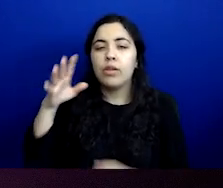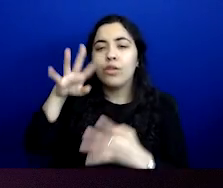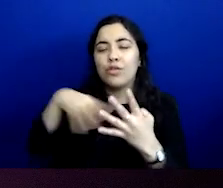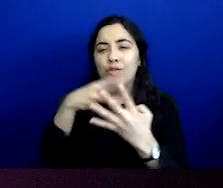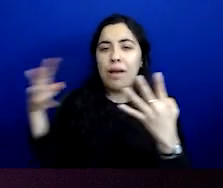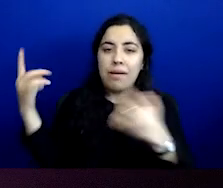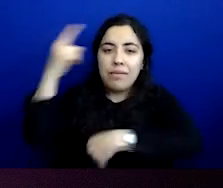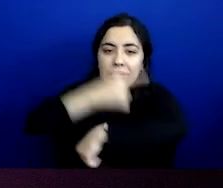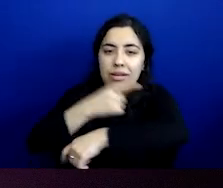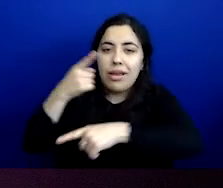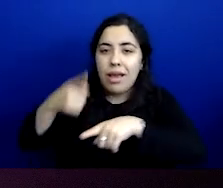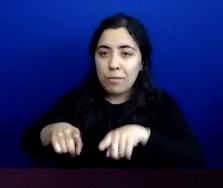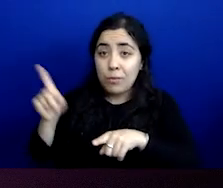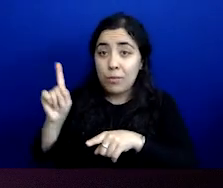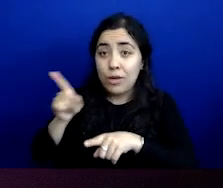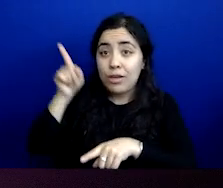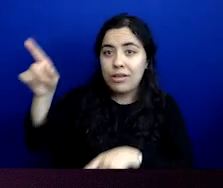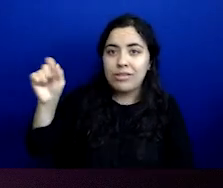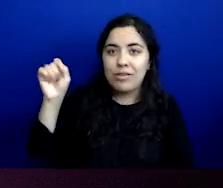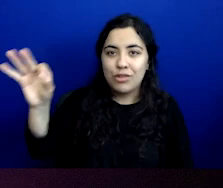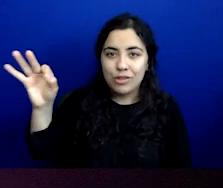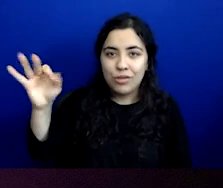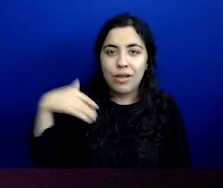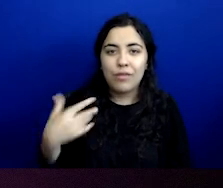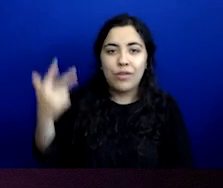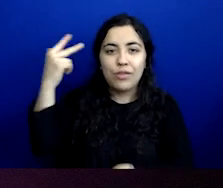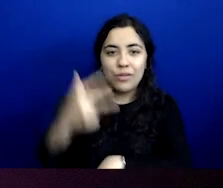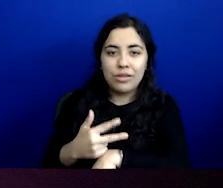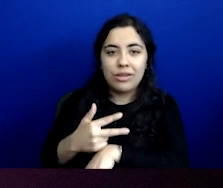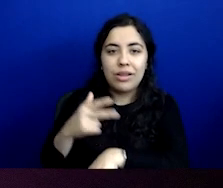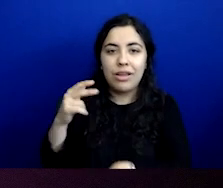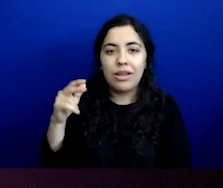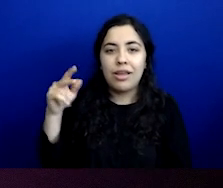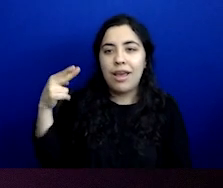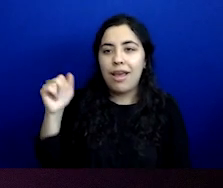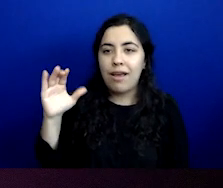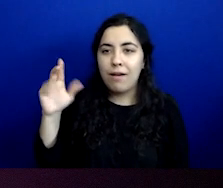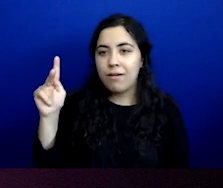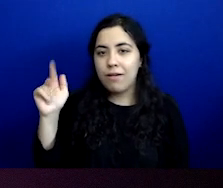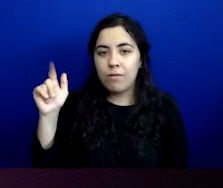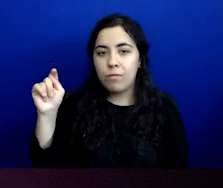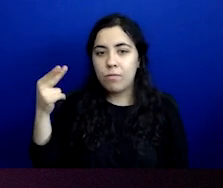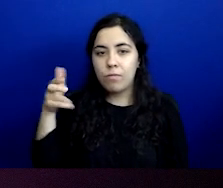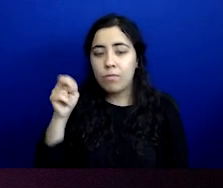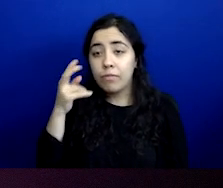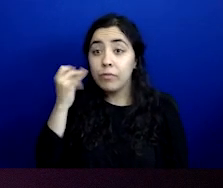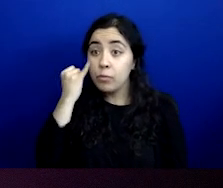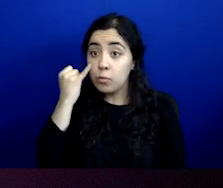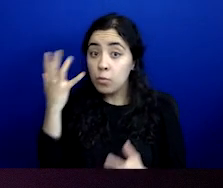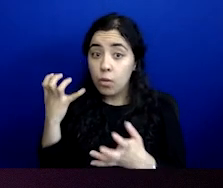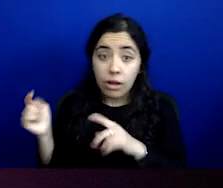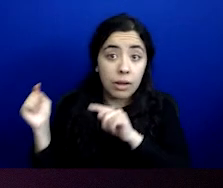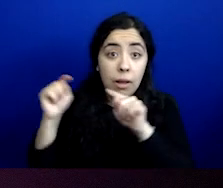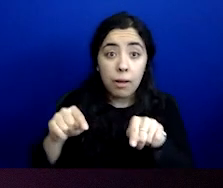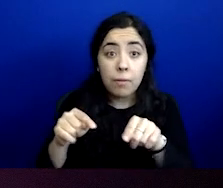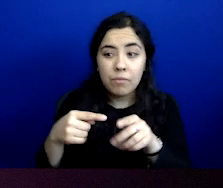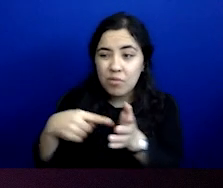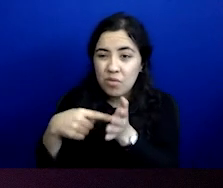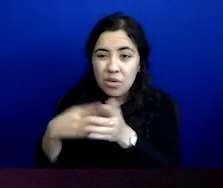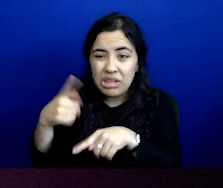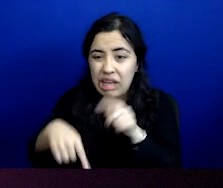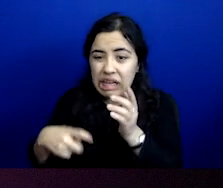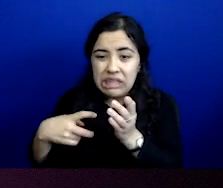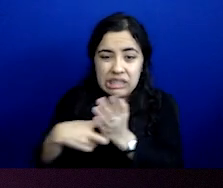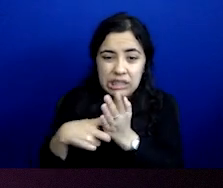Day. It's in San Francisco. We're also going to have a 3-day hackathon. If you want to come out and you can't really afford it, the tickets or anything like